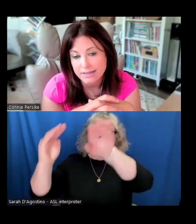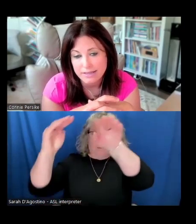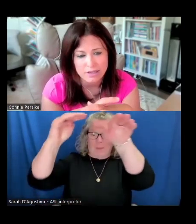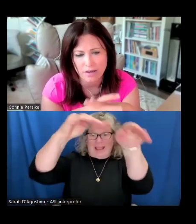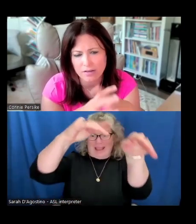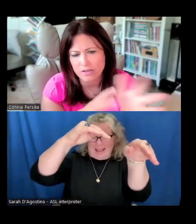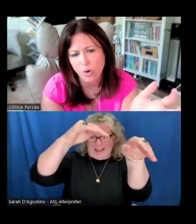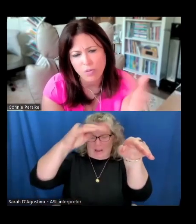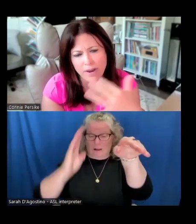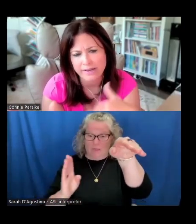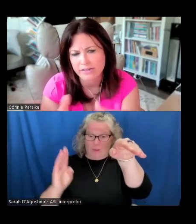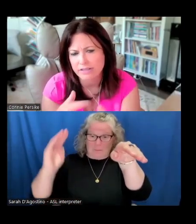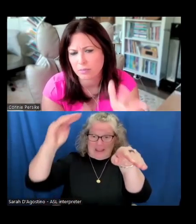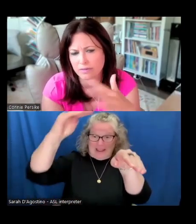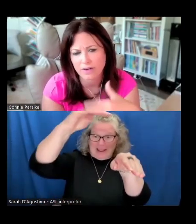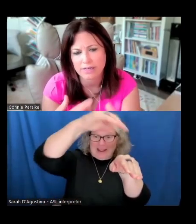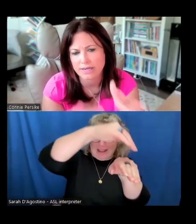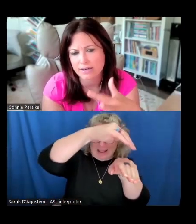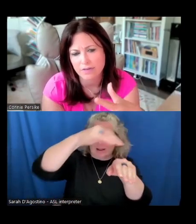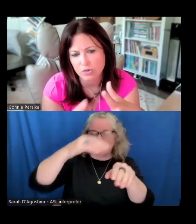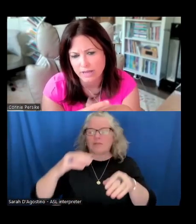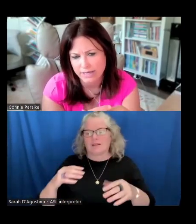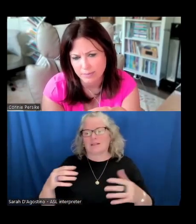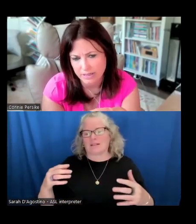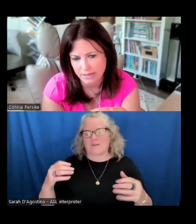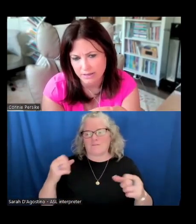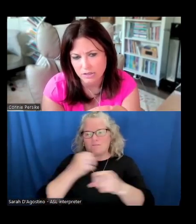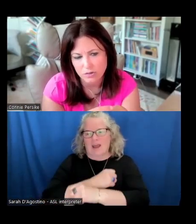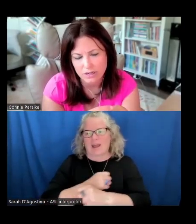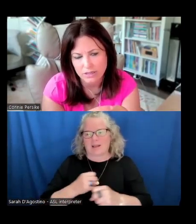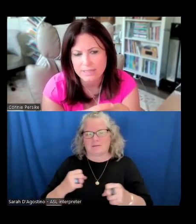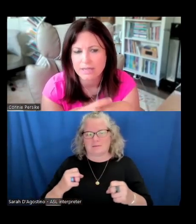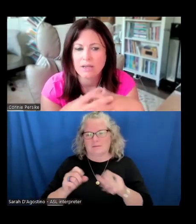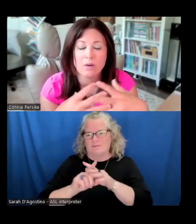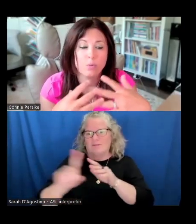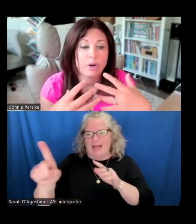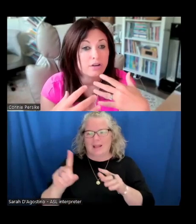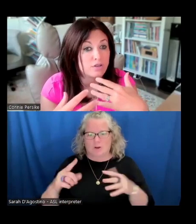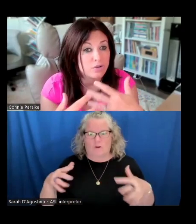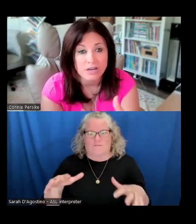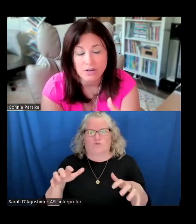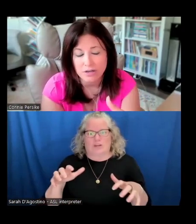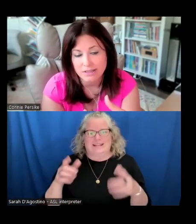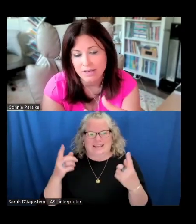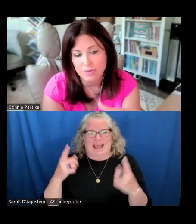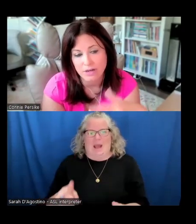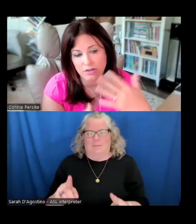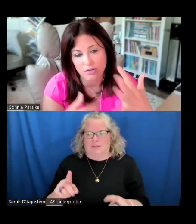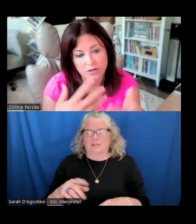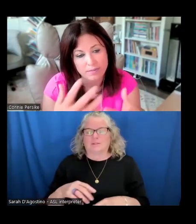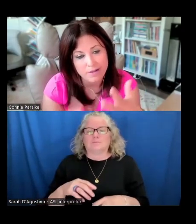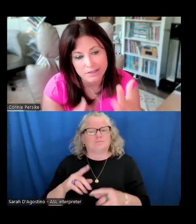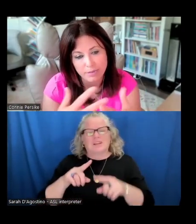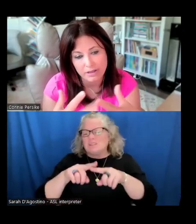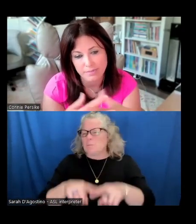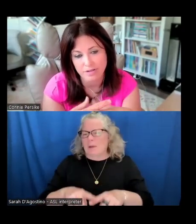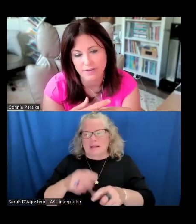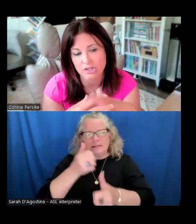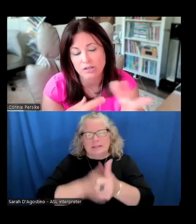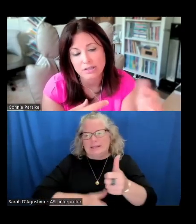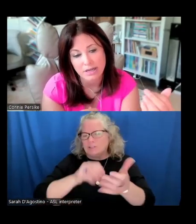And this whole wave is going to be very individualized based on the student. When you're doing your assessment, you're doing